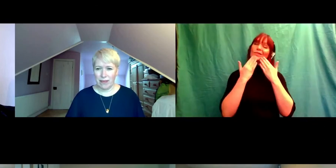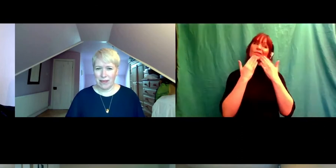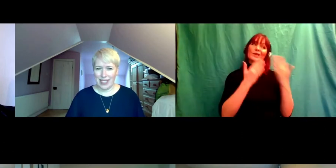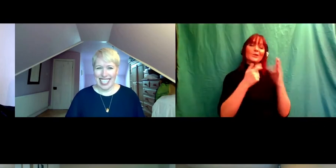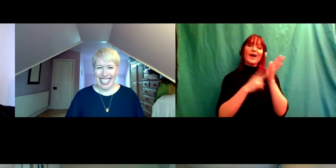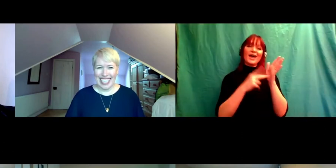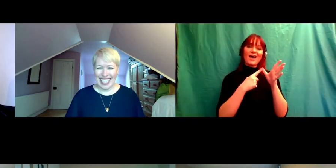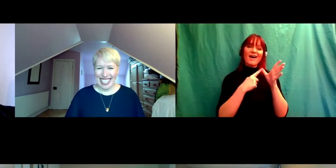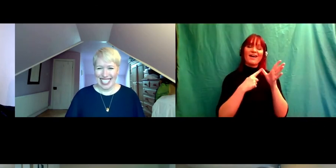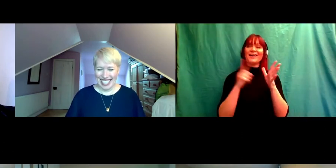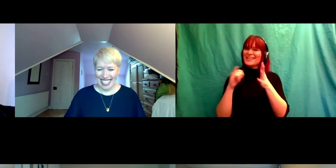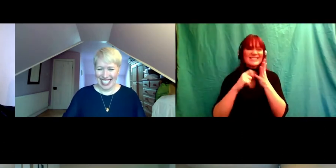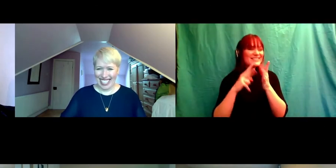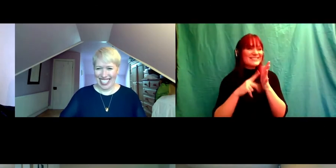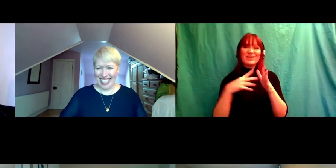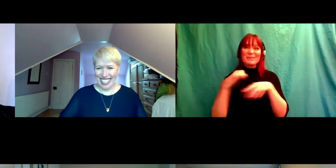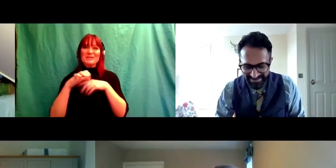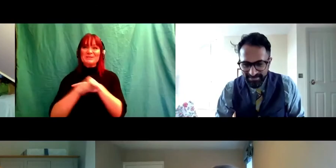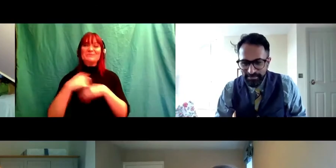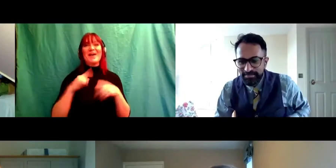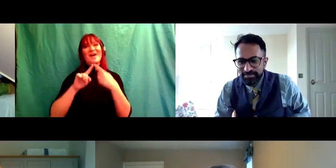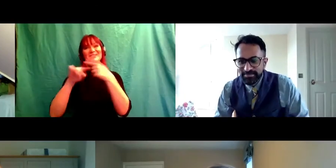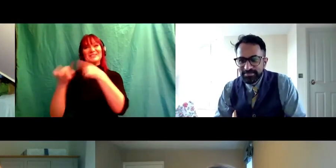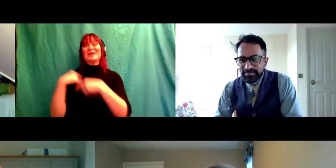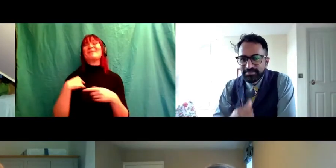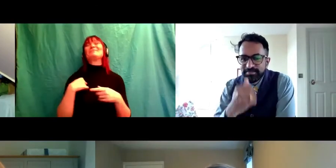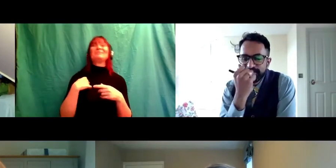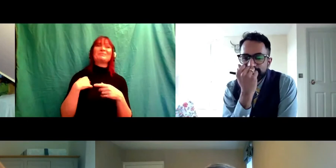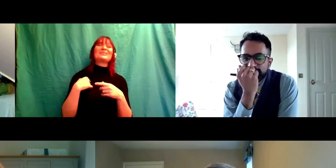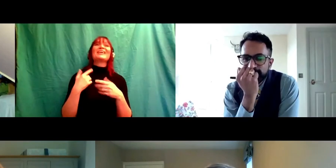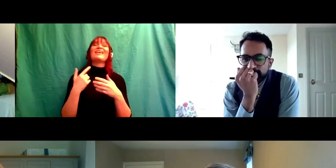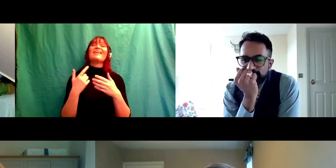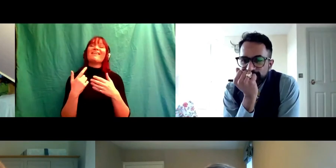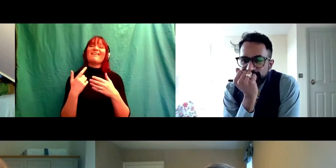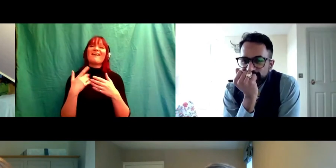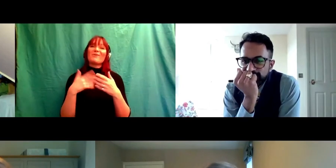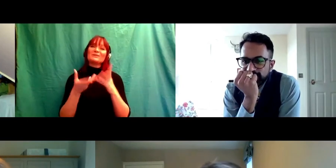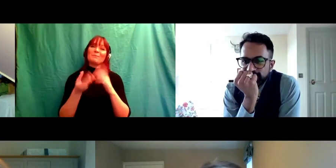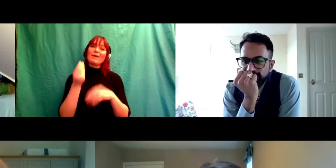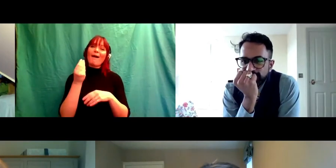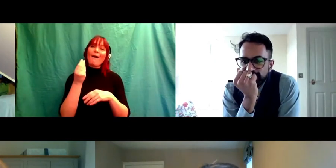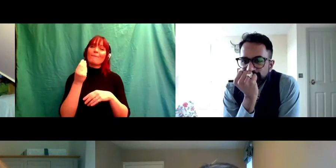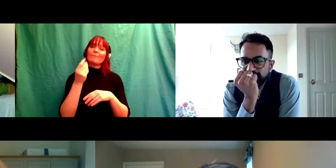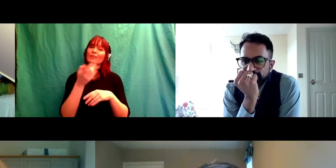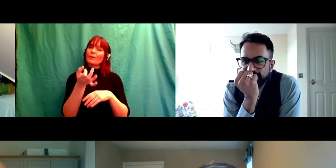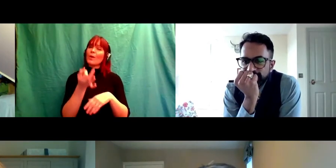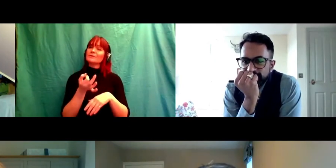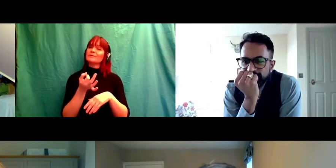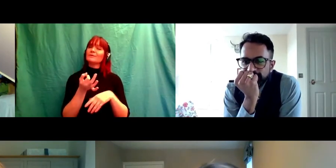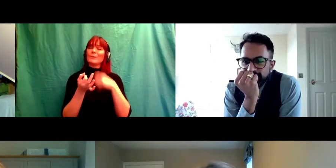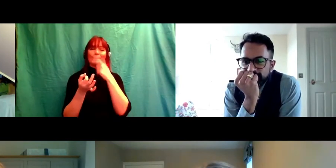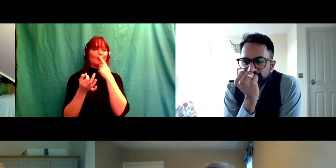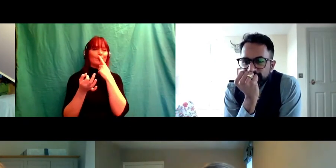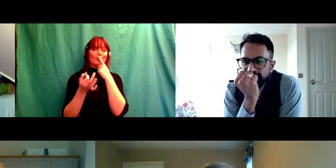to my answers, I'd return the favour. I suppose the bit I wanted to pick up was in the question, there's